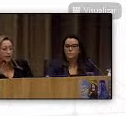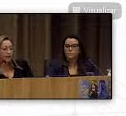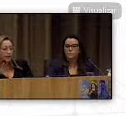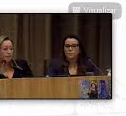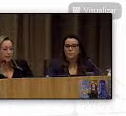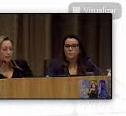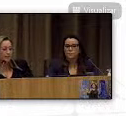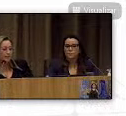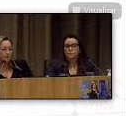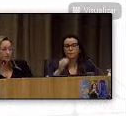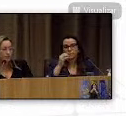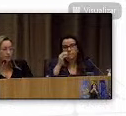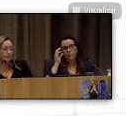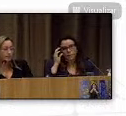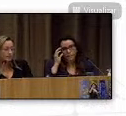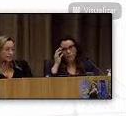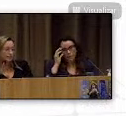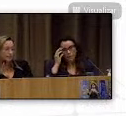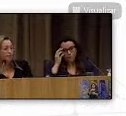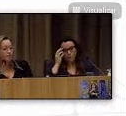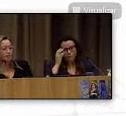the vaccination,